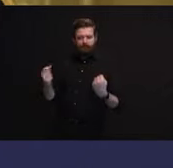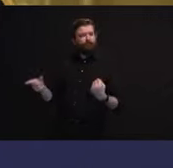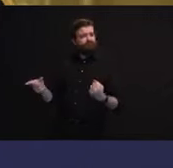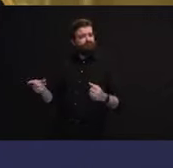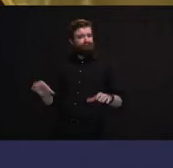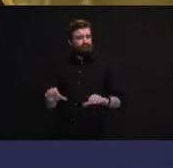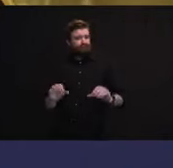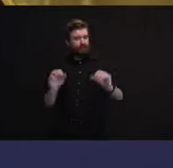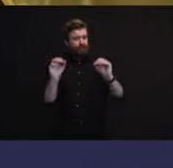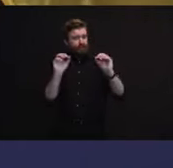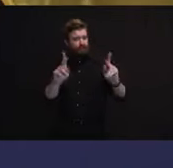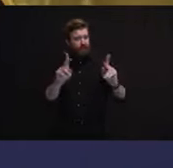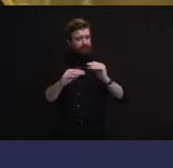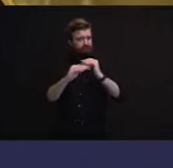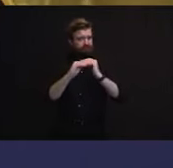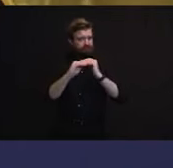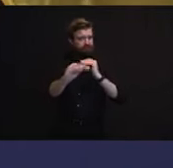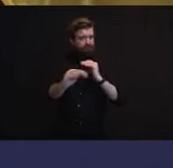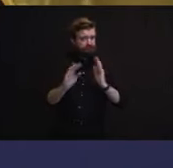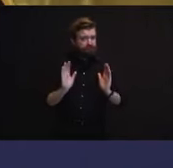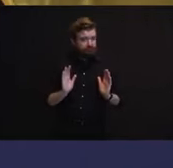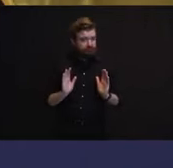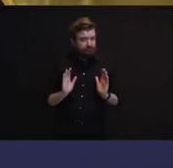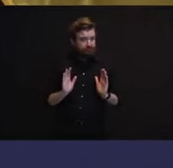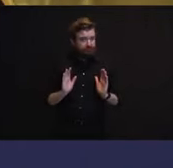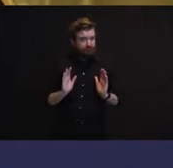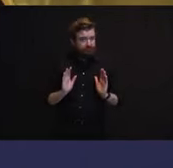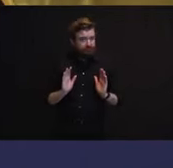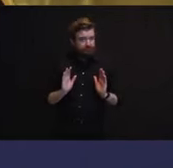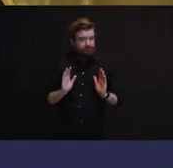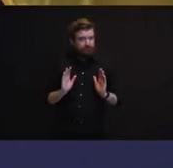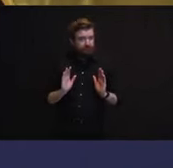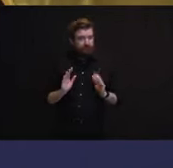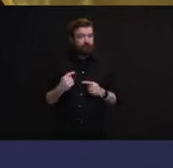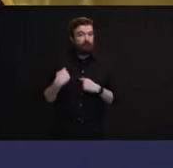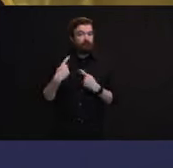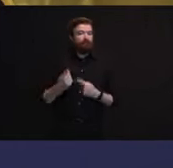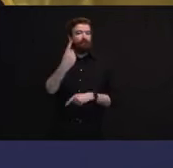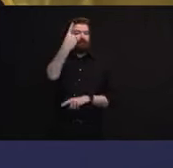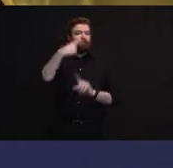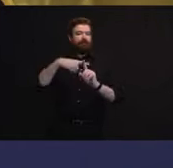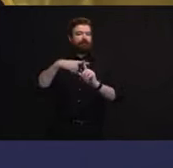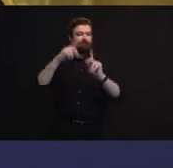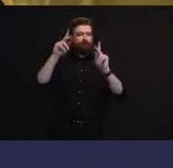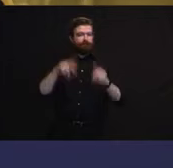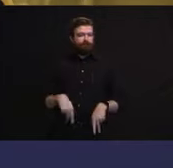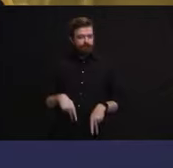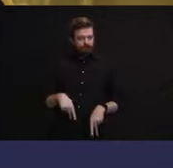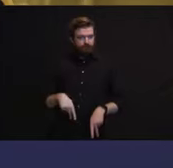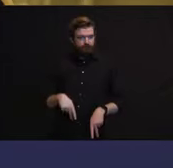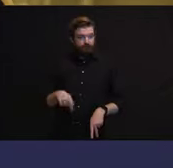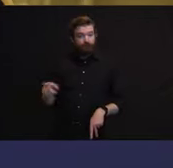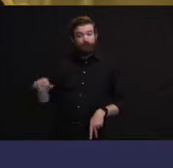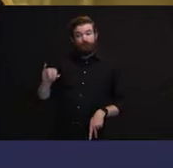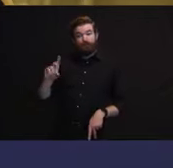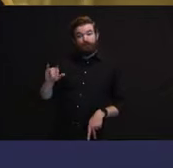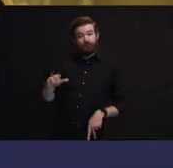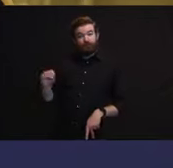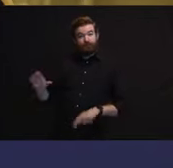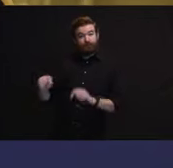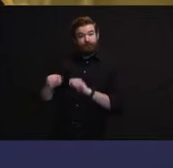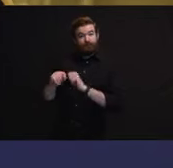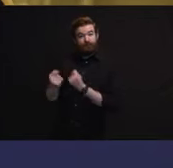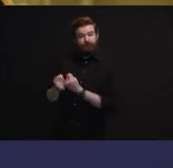and there remains one positive case. Judy and the rest of the team on the 8th floor, I think it's the 8th floor, Tina, are out